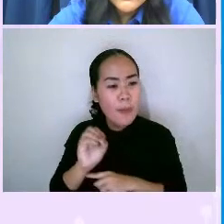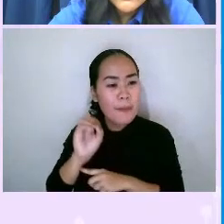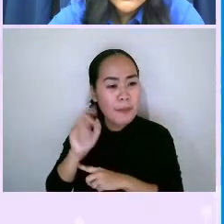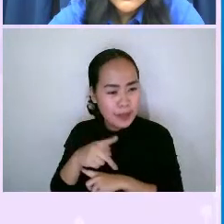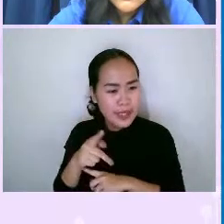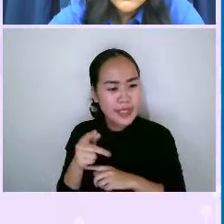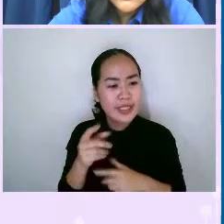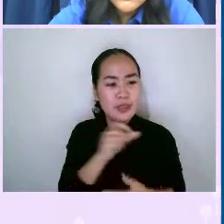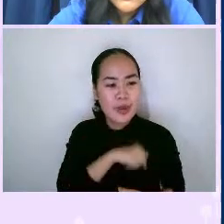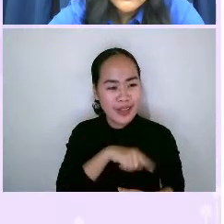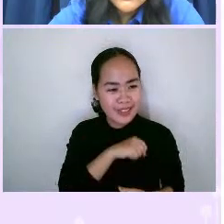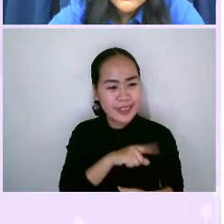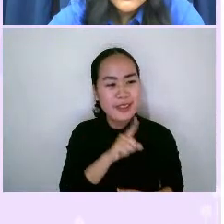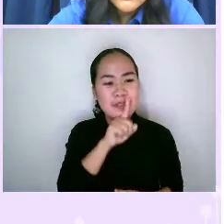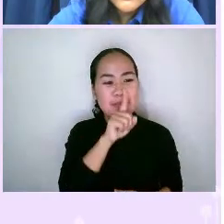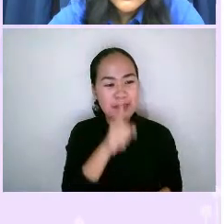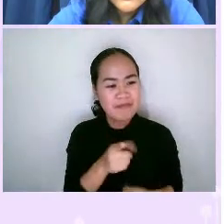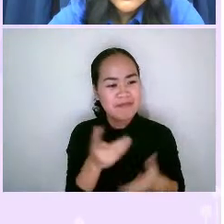online program.